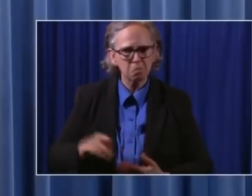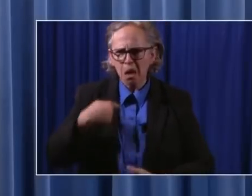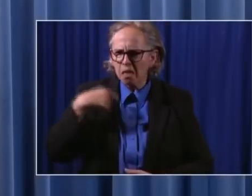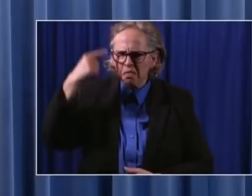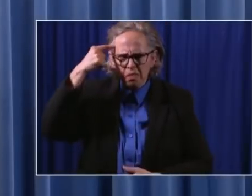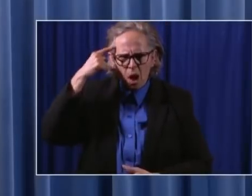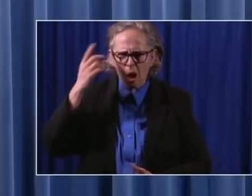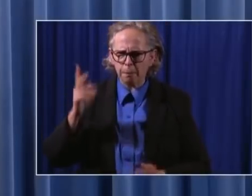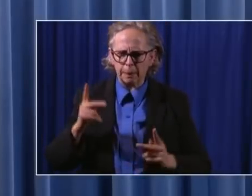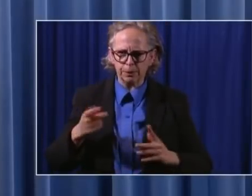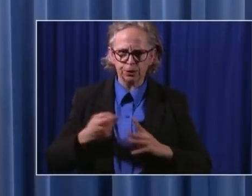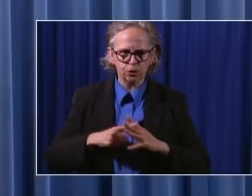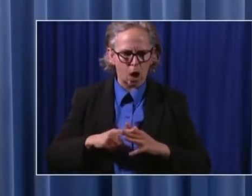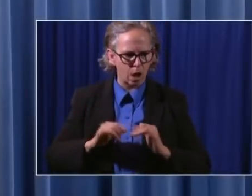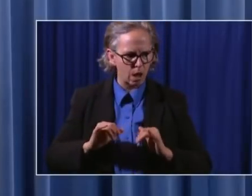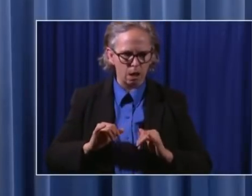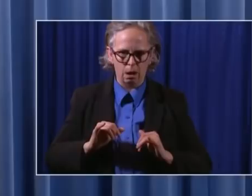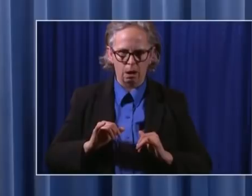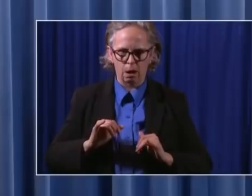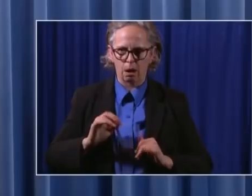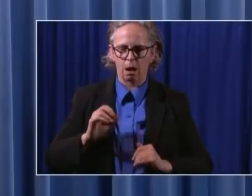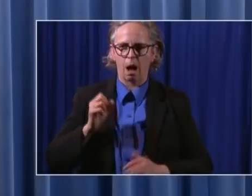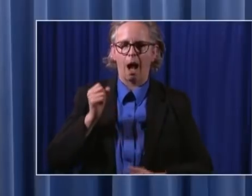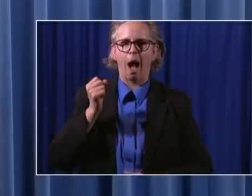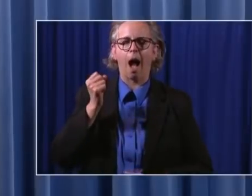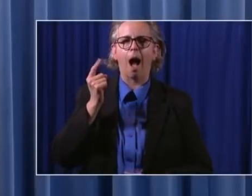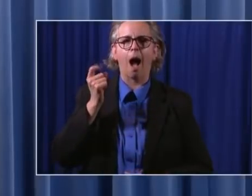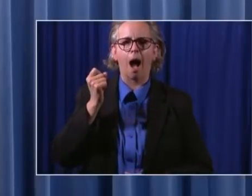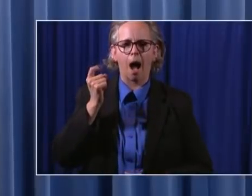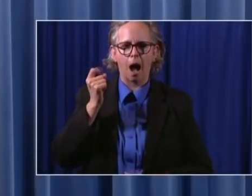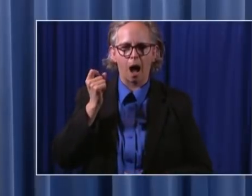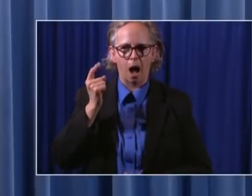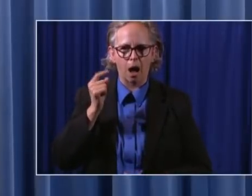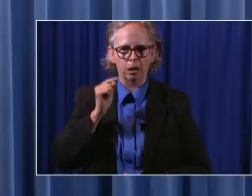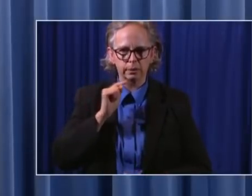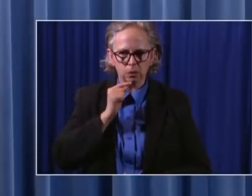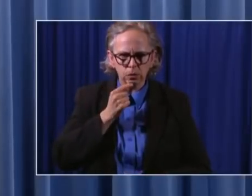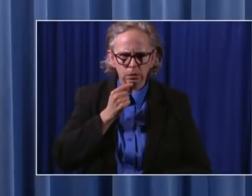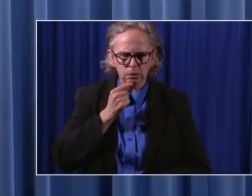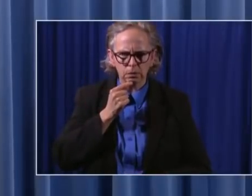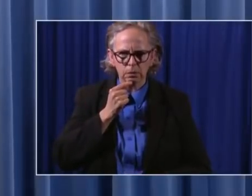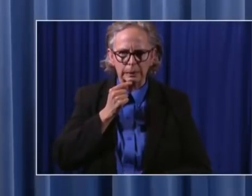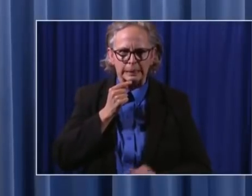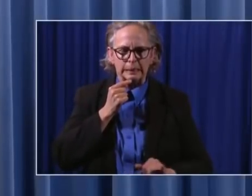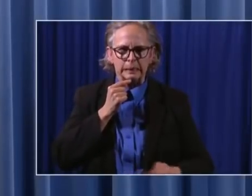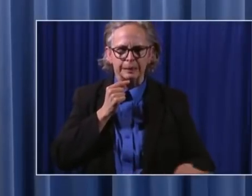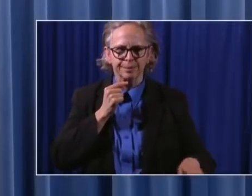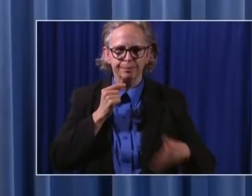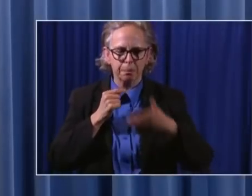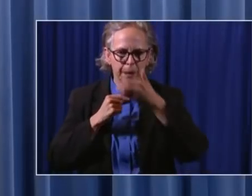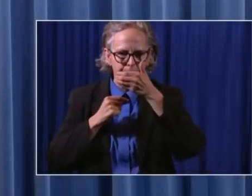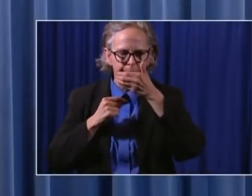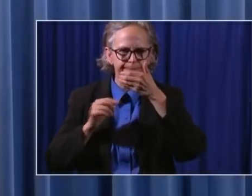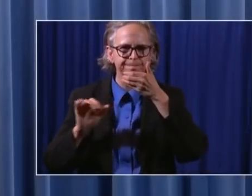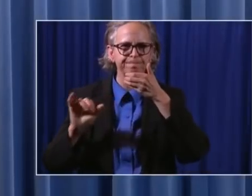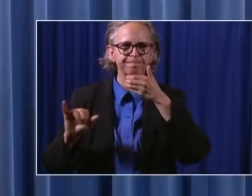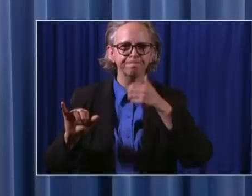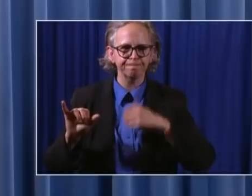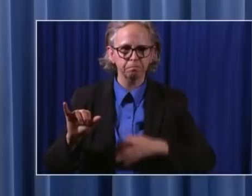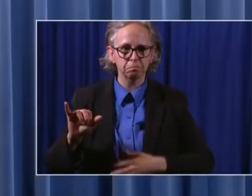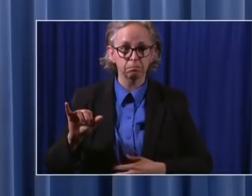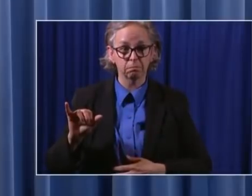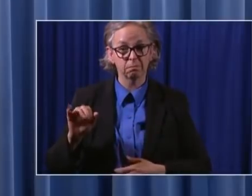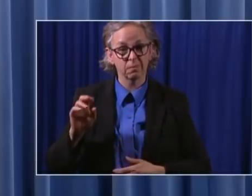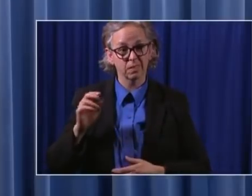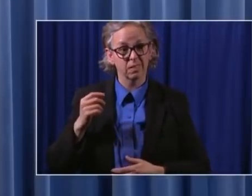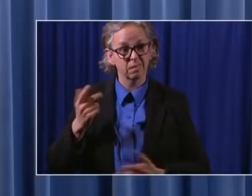gravity of the situation. I think they're seeing the importance of wearing a mask. We are enforcing this, and as